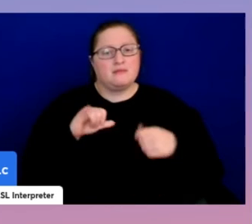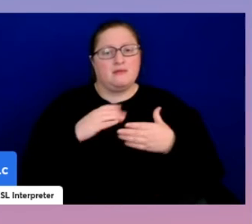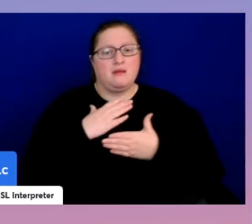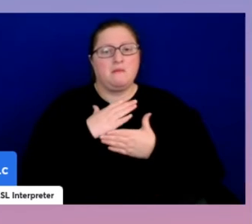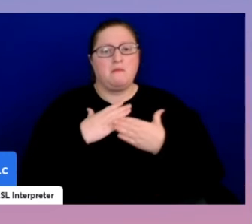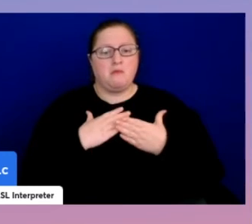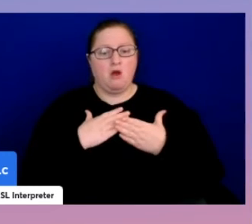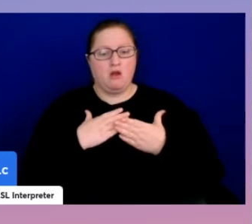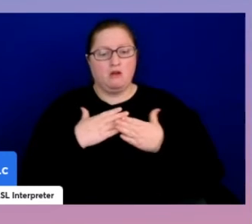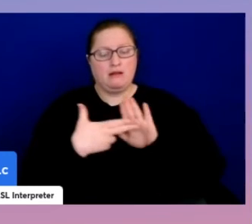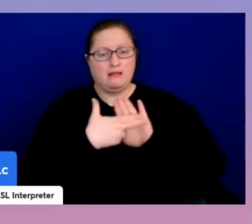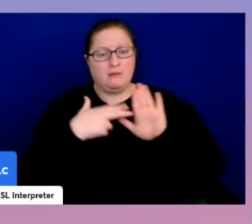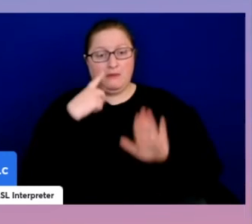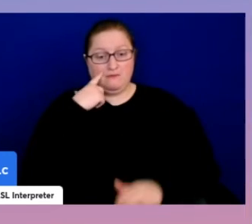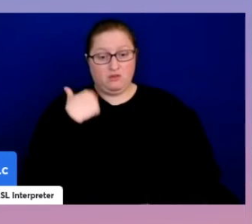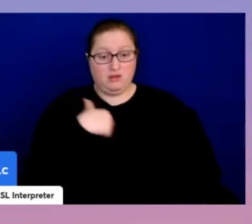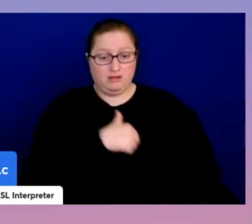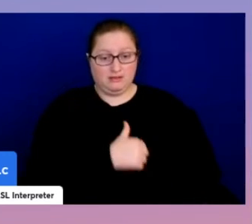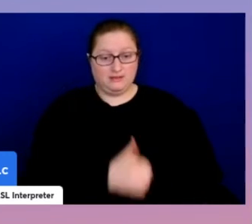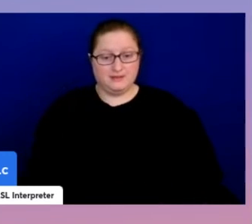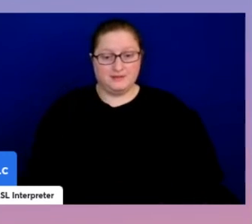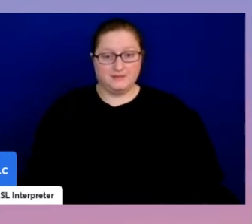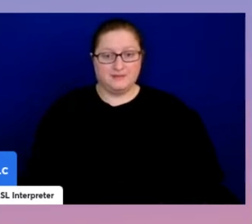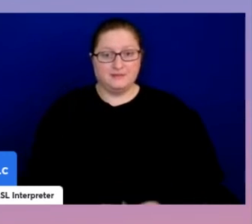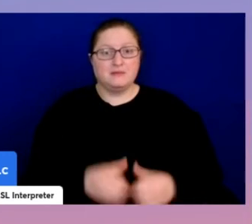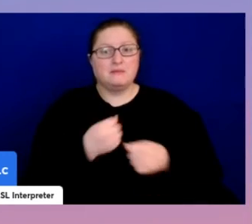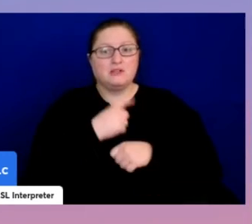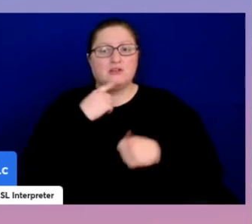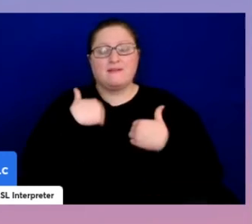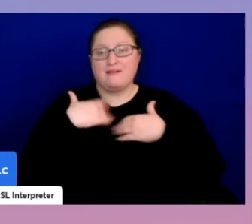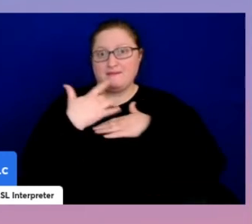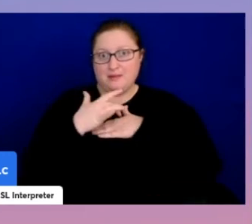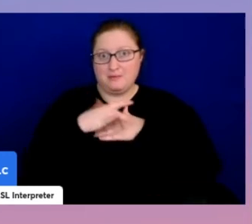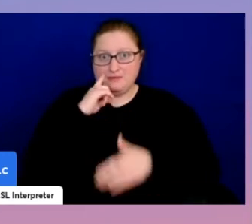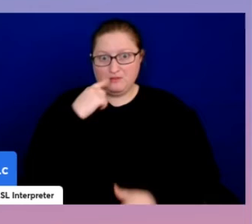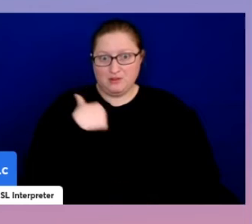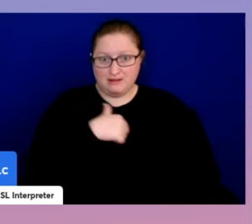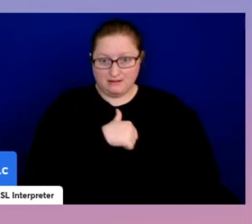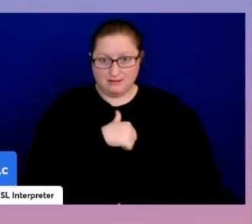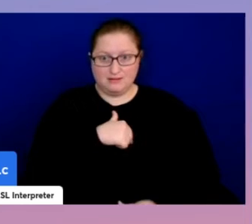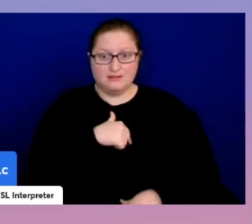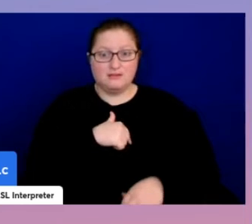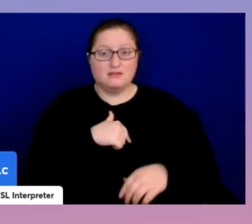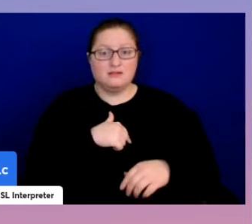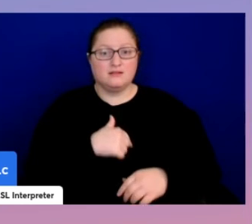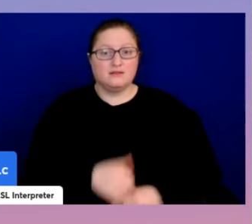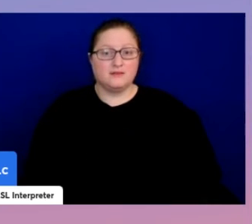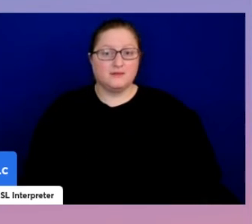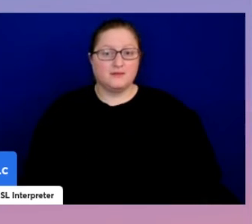us. Okay, so it's like this one, and then